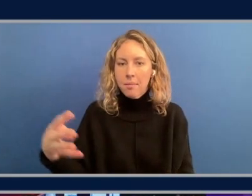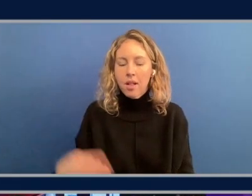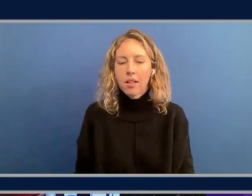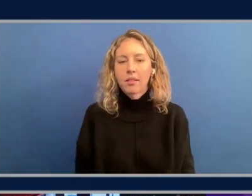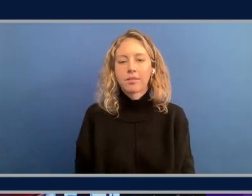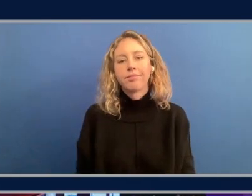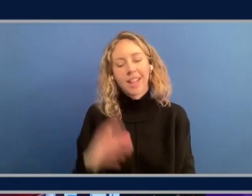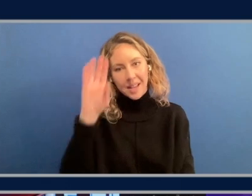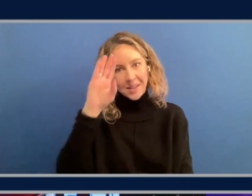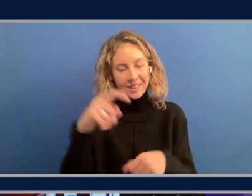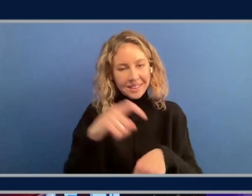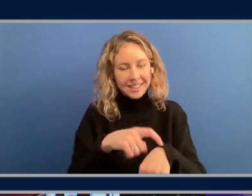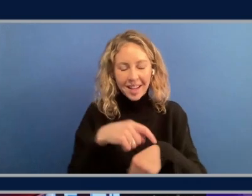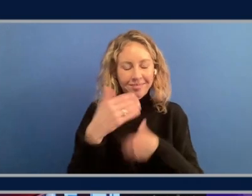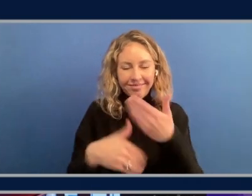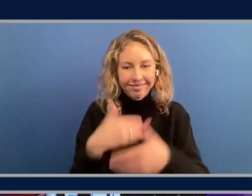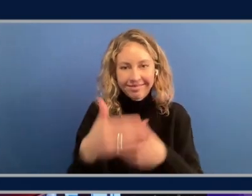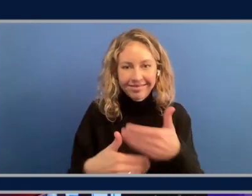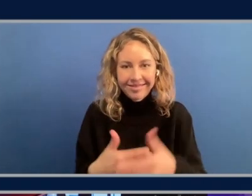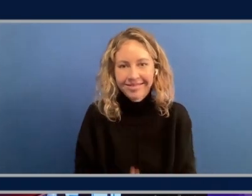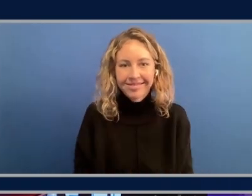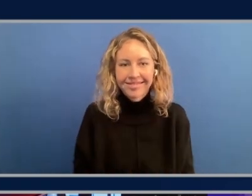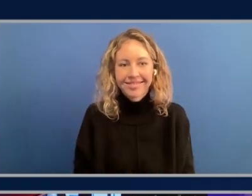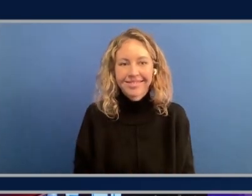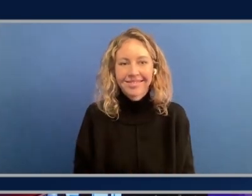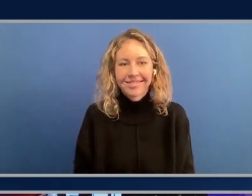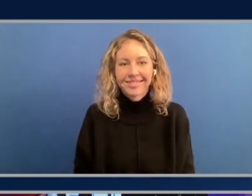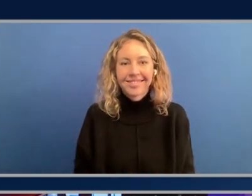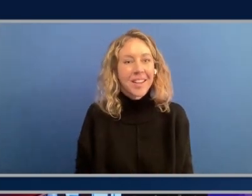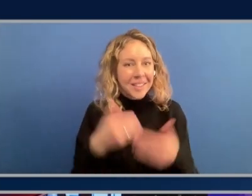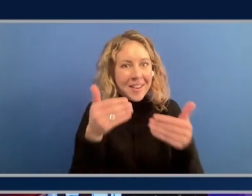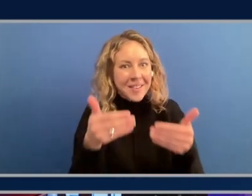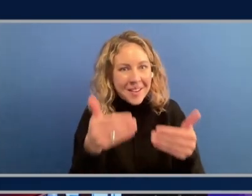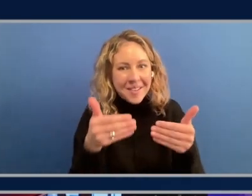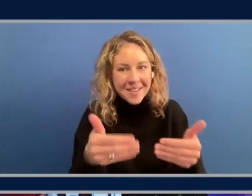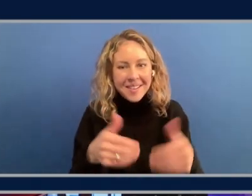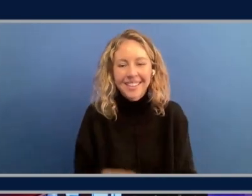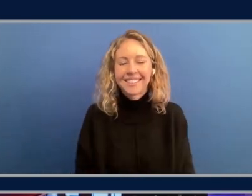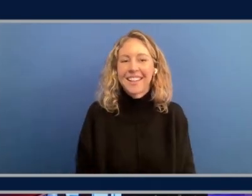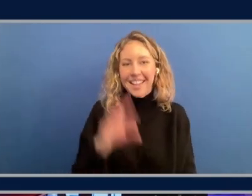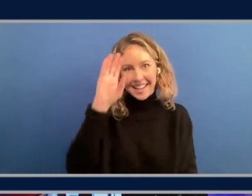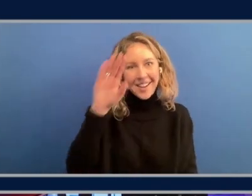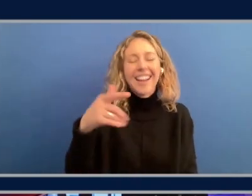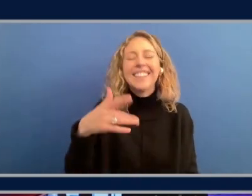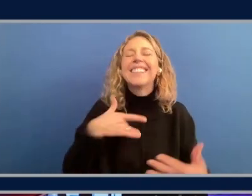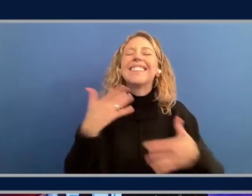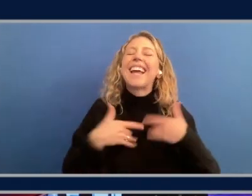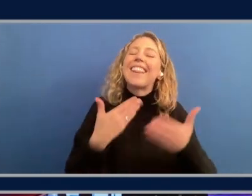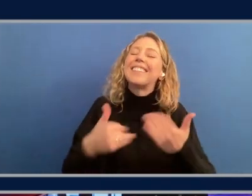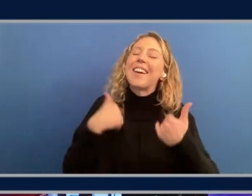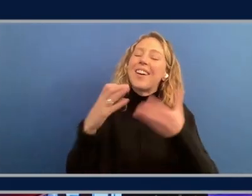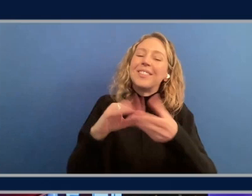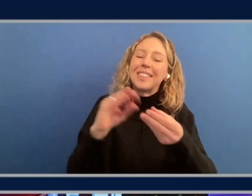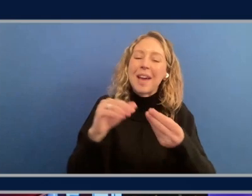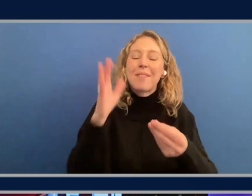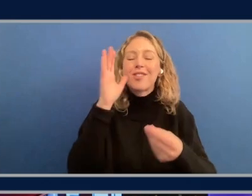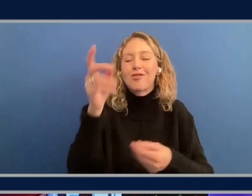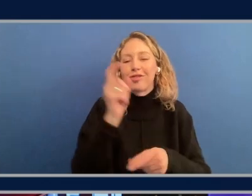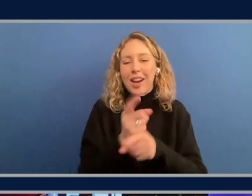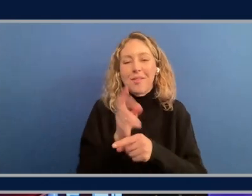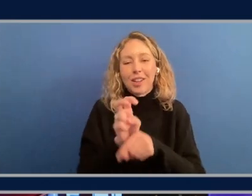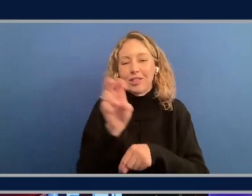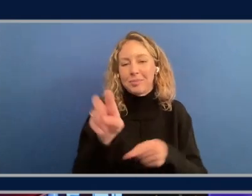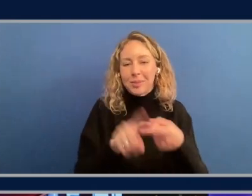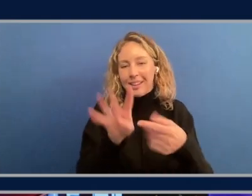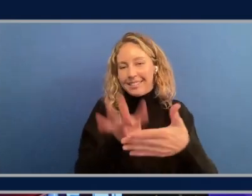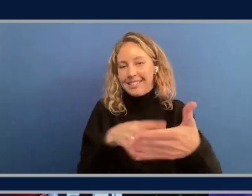time. Yeah, exactly. I was Yeah. just about to say. Go. So much exciting things here, I have to say. But yeah, let's move on to the table here. This